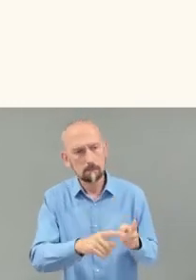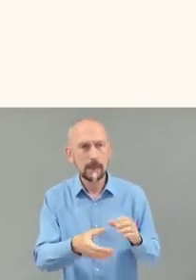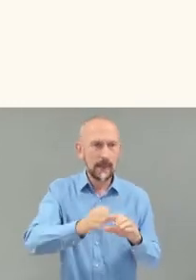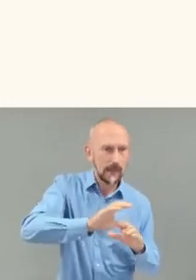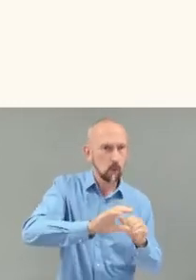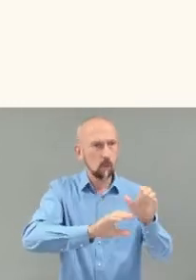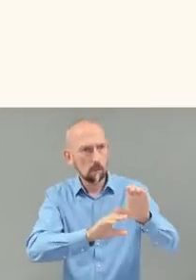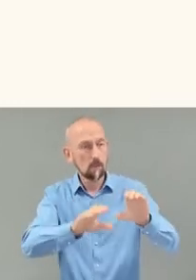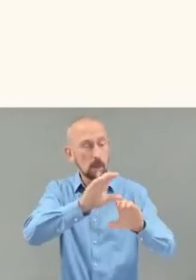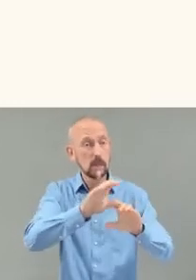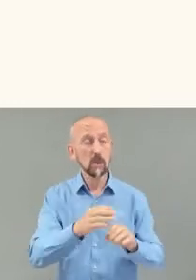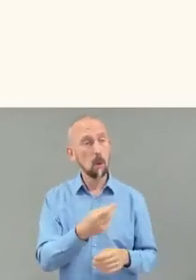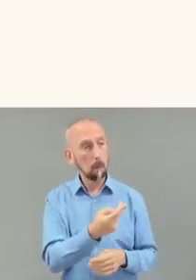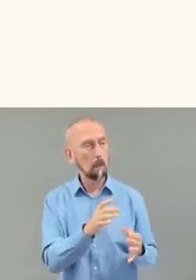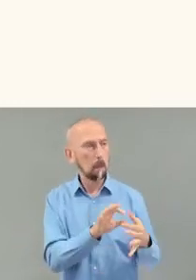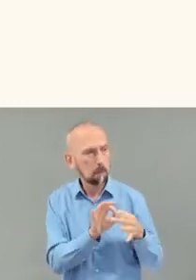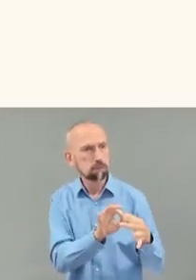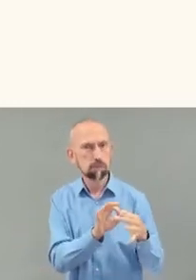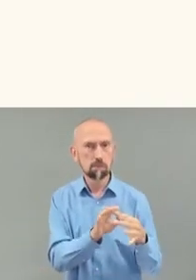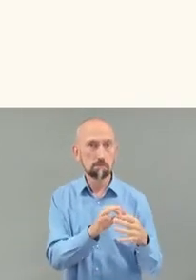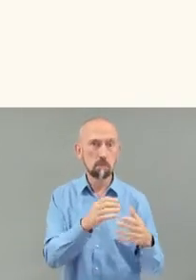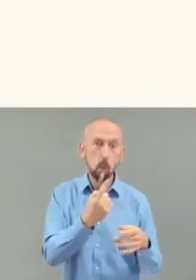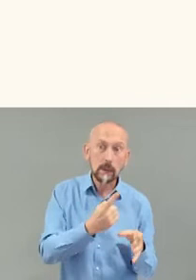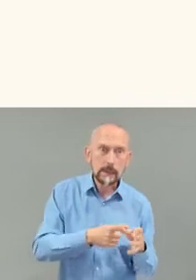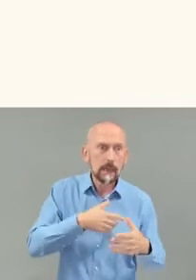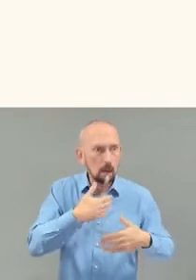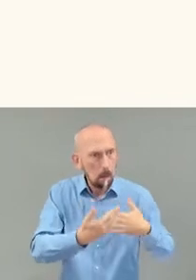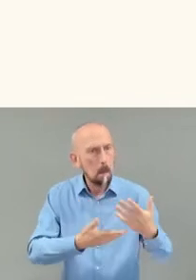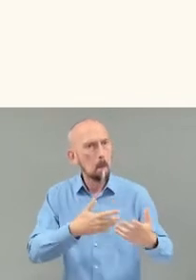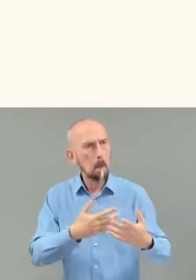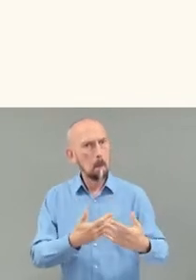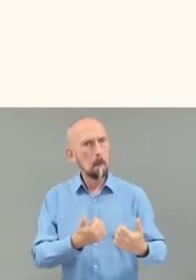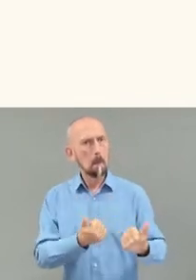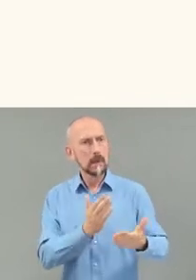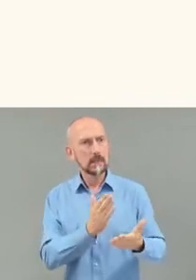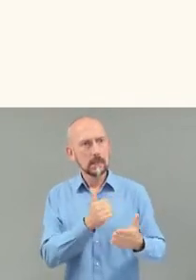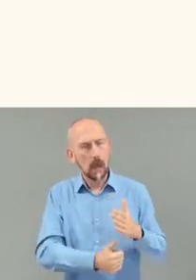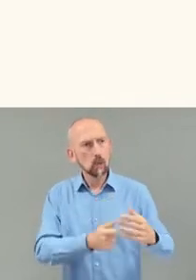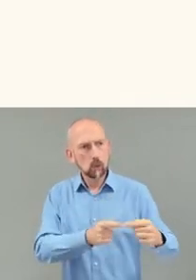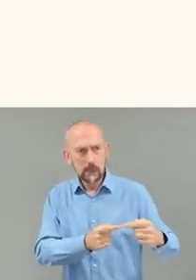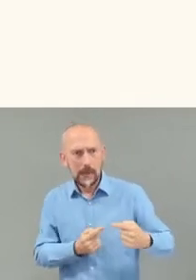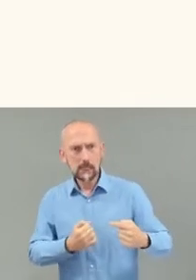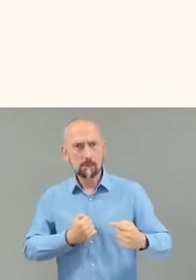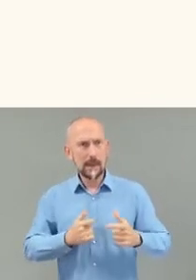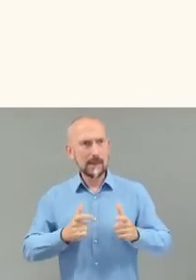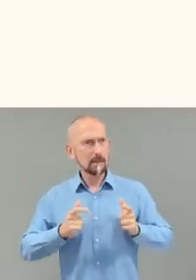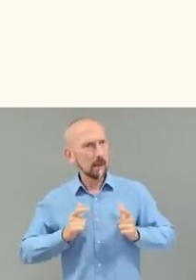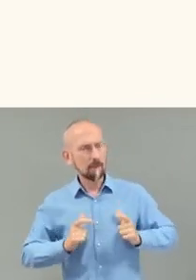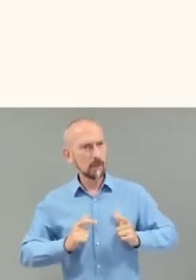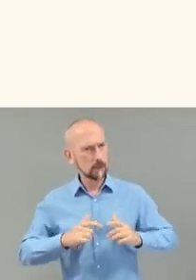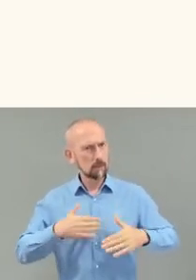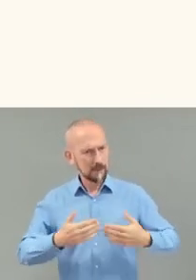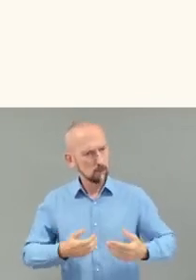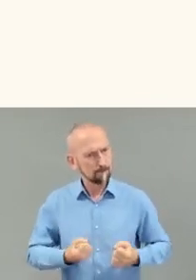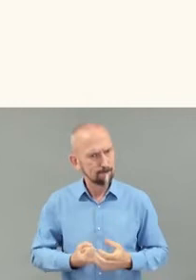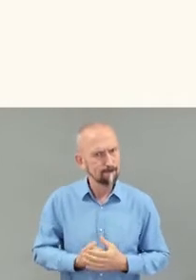to work together to a level of being able to challenge my personal comfort zones to work on bettering and empowering myself towards the